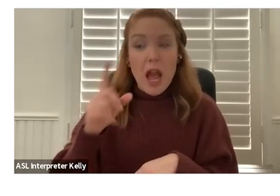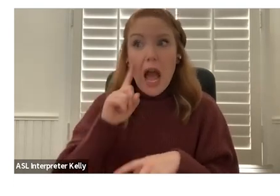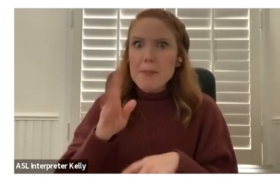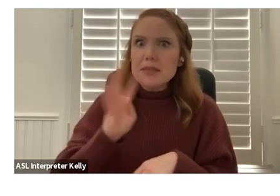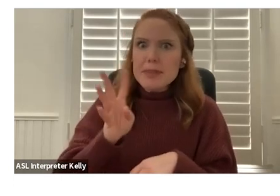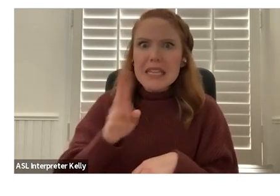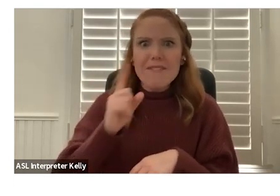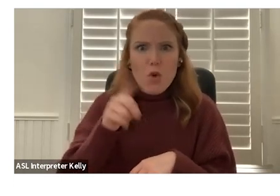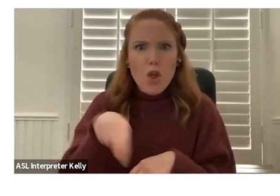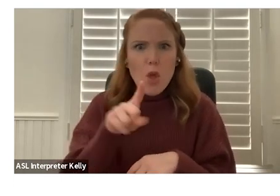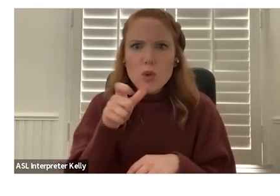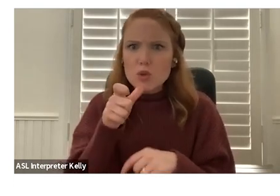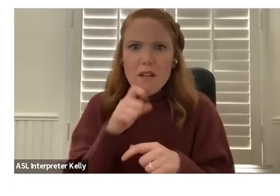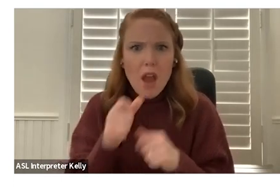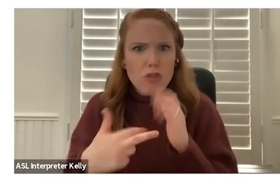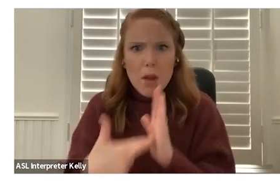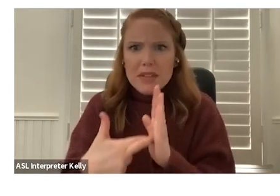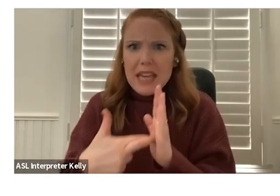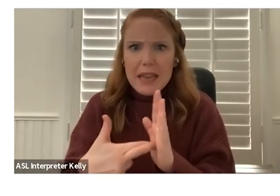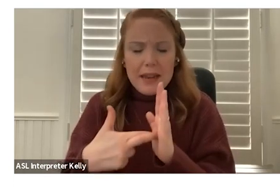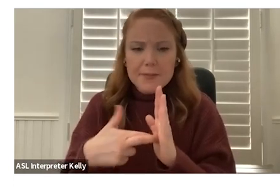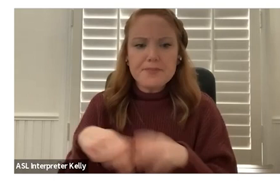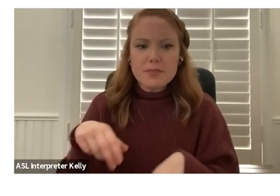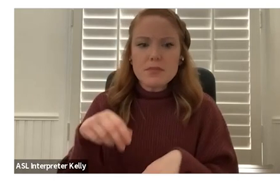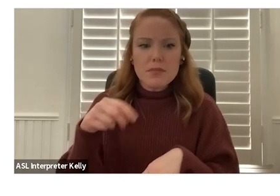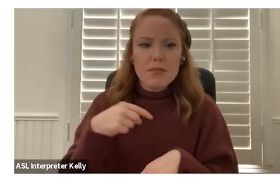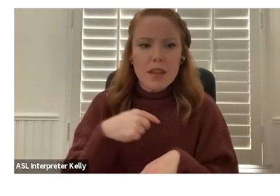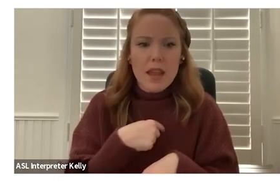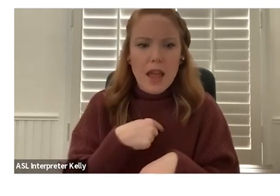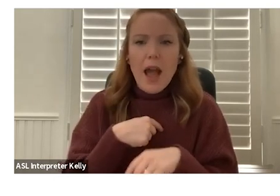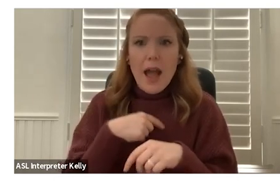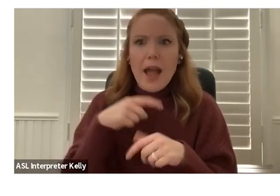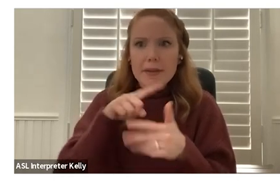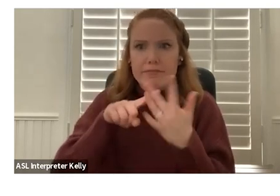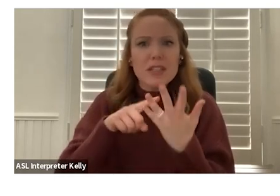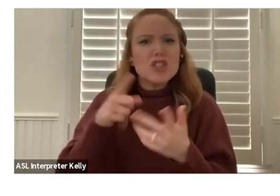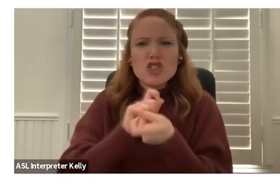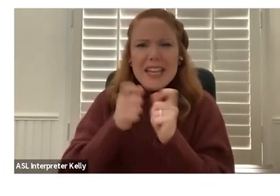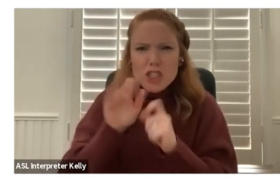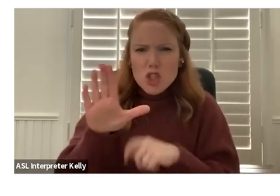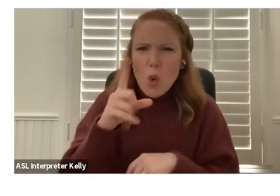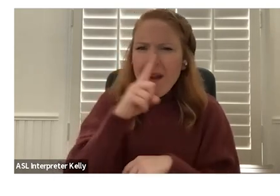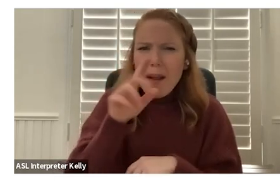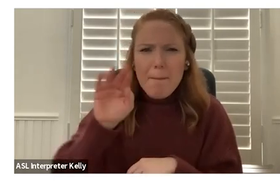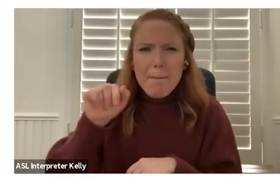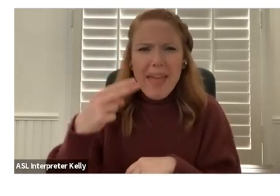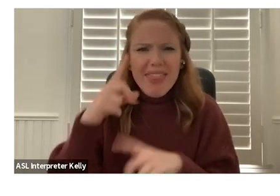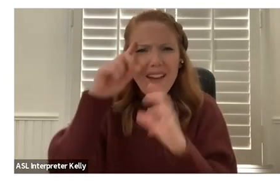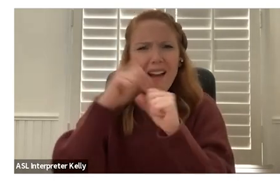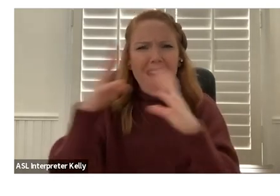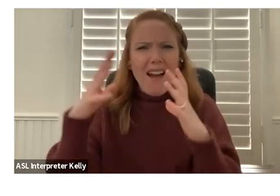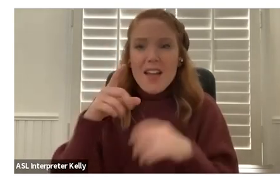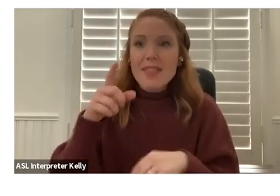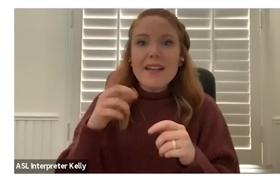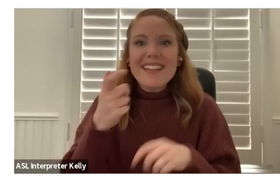examples. The natural world is a teacher. For many communities around the world, you